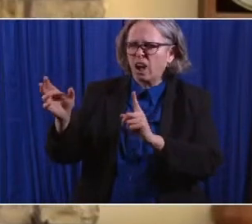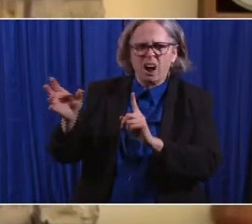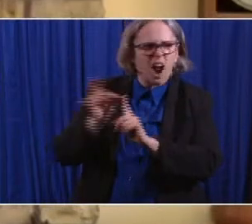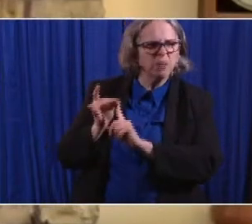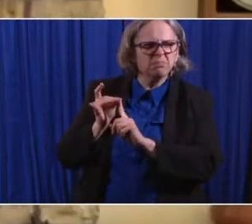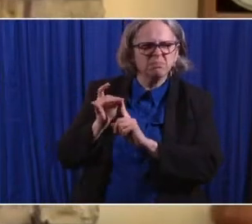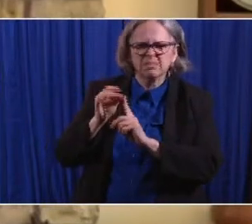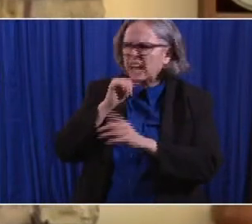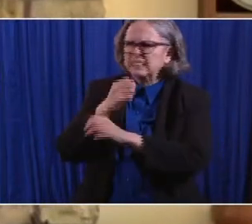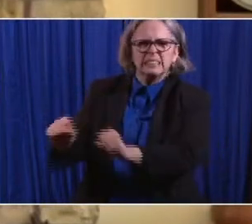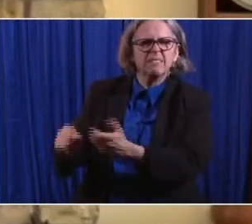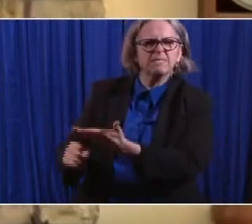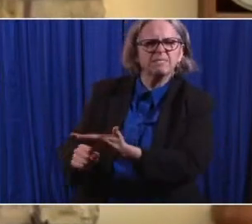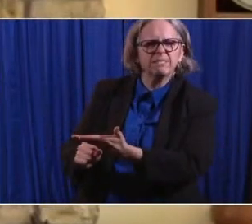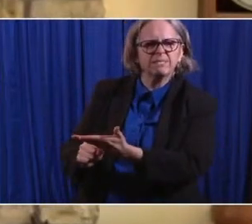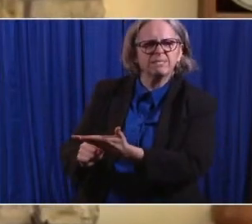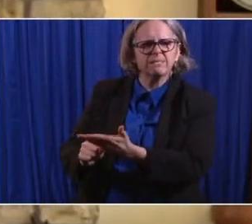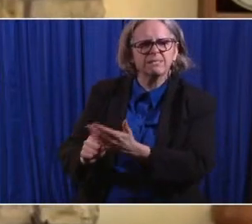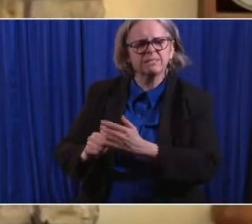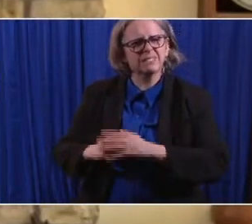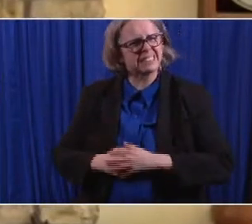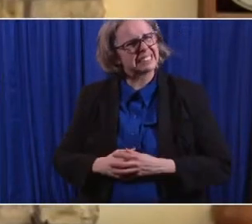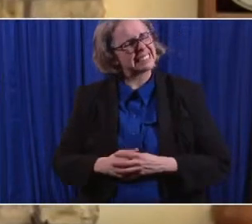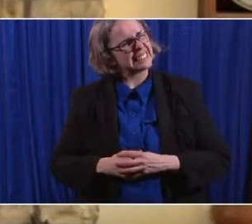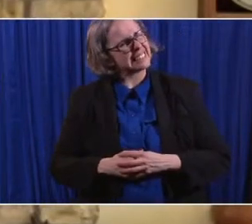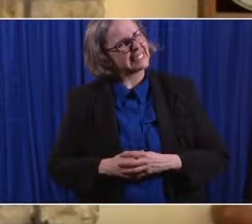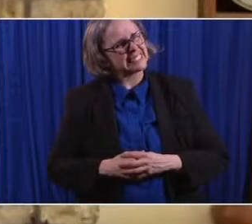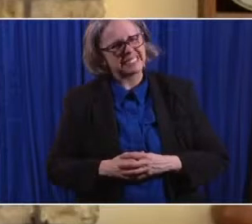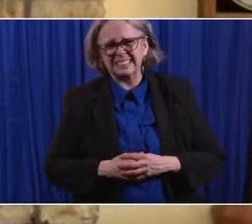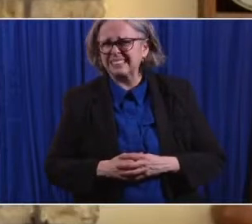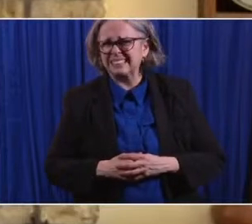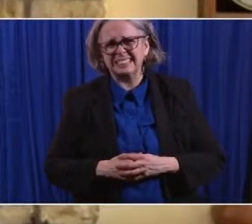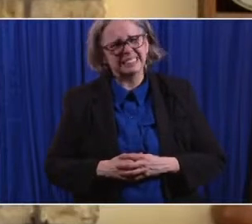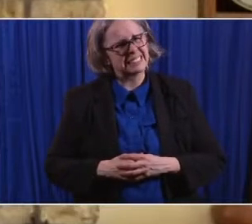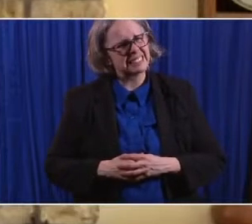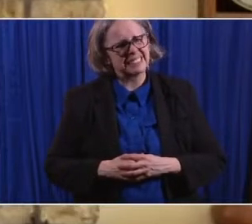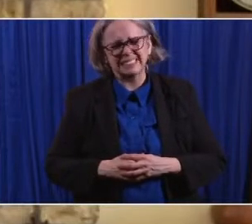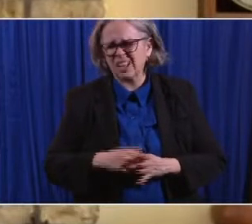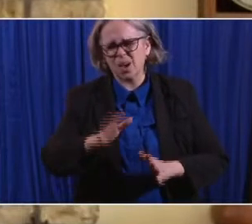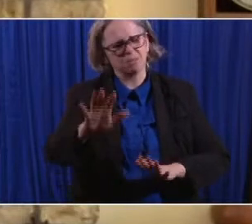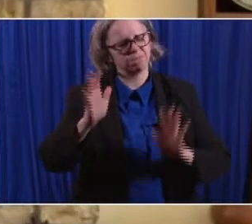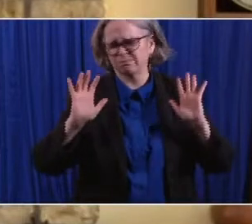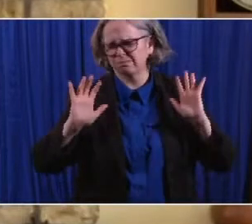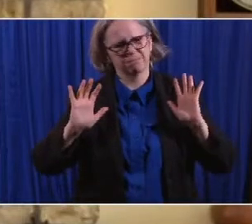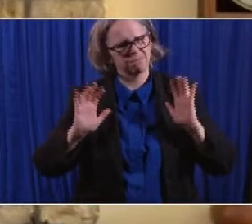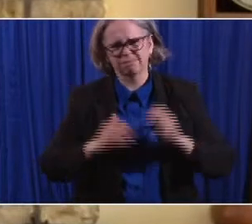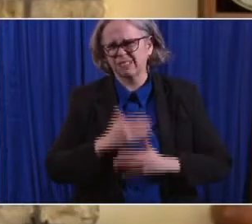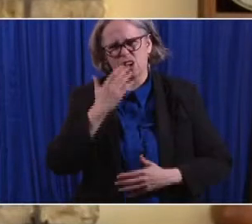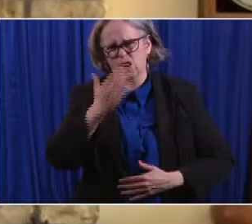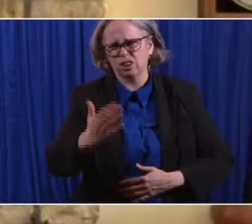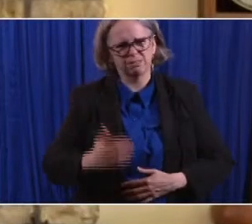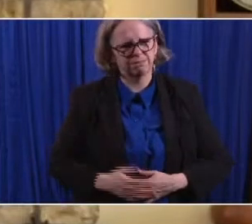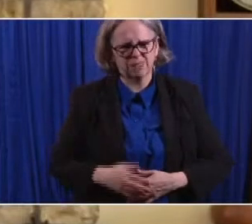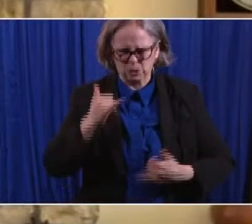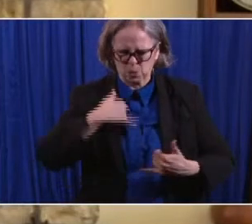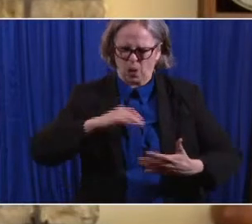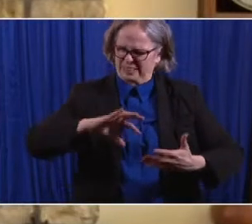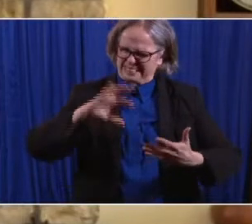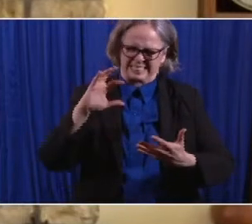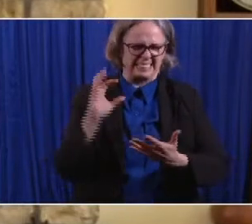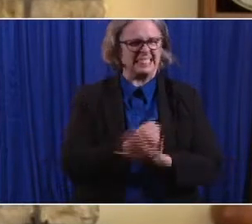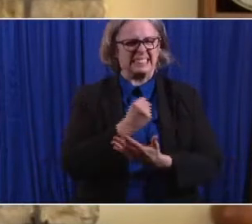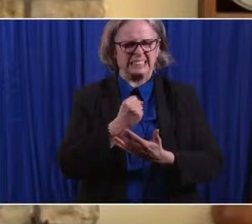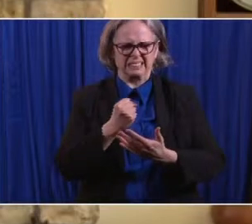protected, because we would be slow in the uptick. So that's what we're doing. We made this decision. It was not an